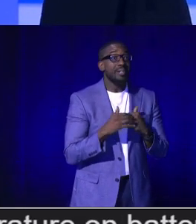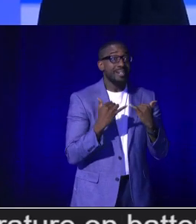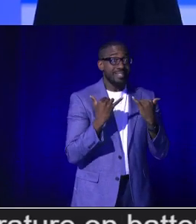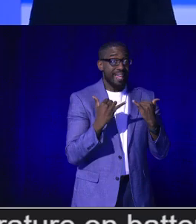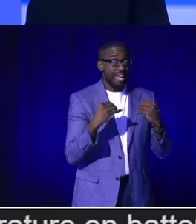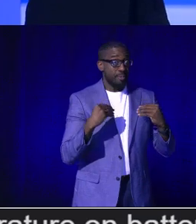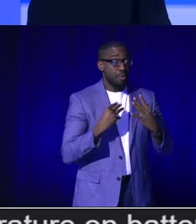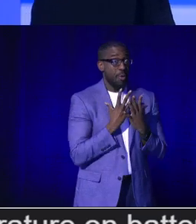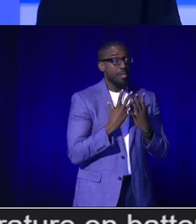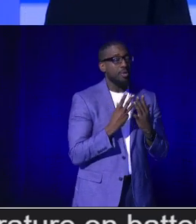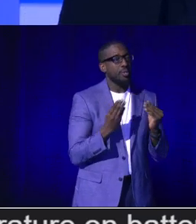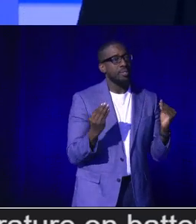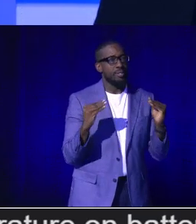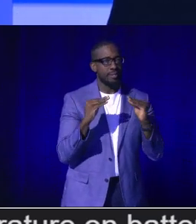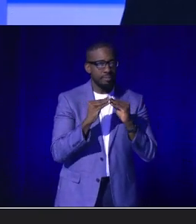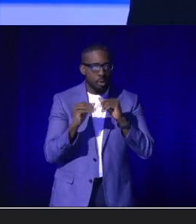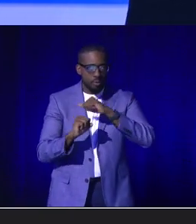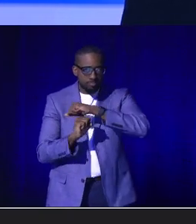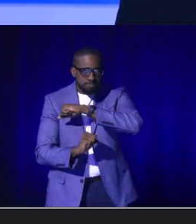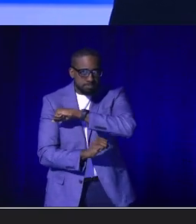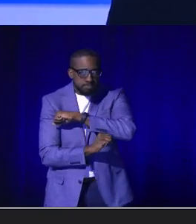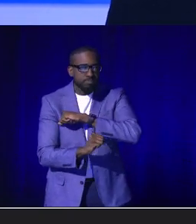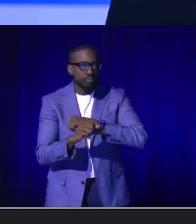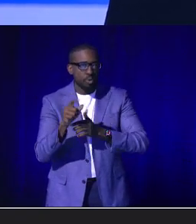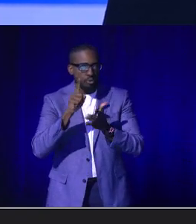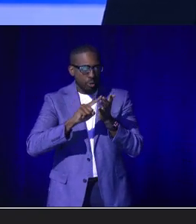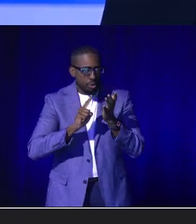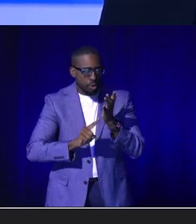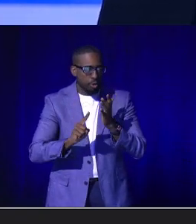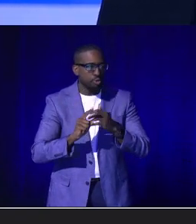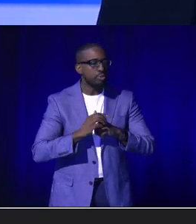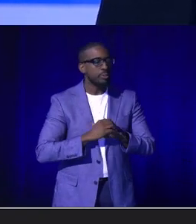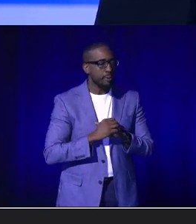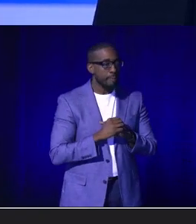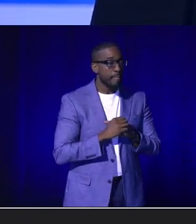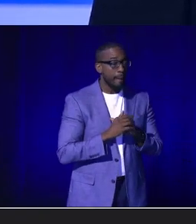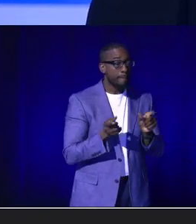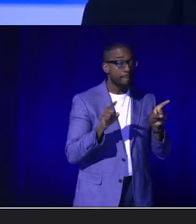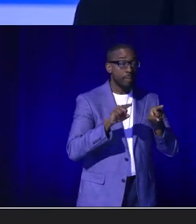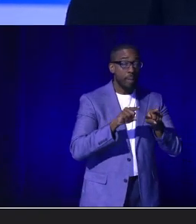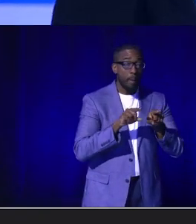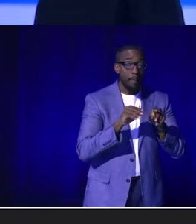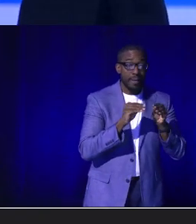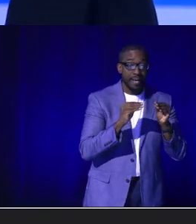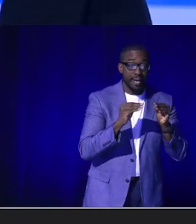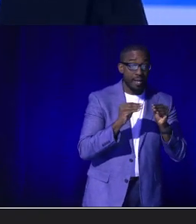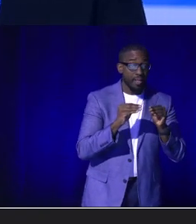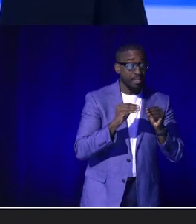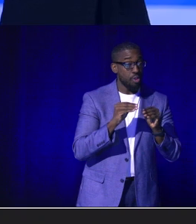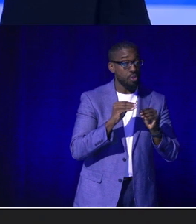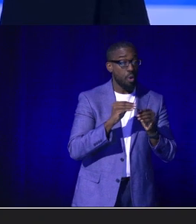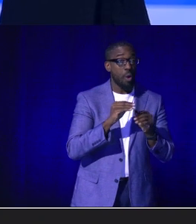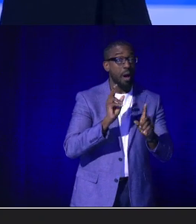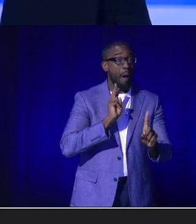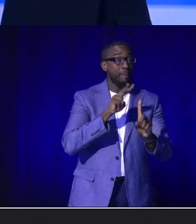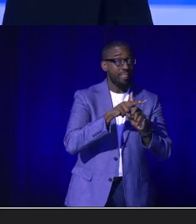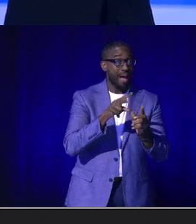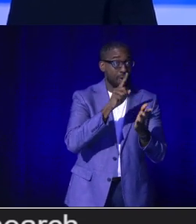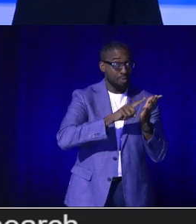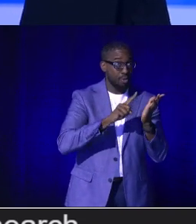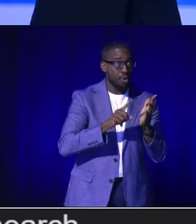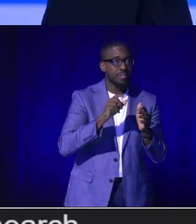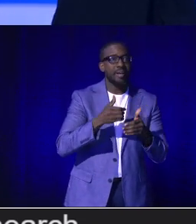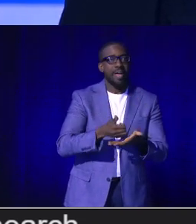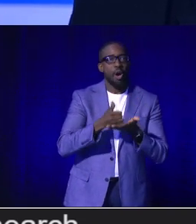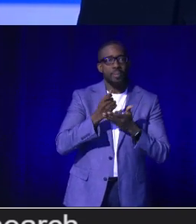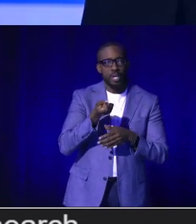more fundamental research. So this is an example of applied research inspiring us to understand the chemical underlying phenomenon which